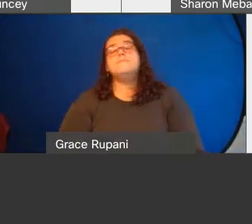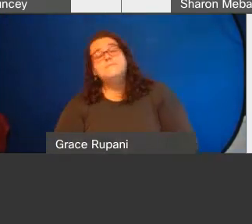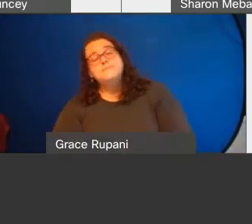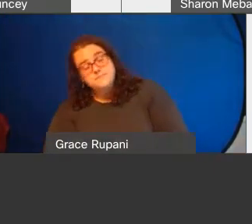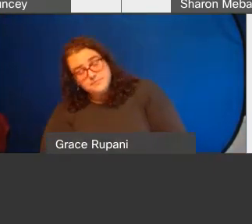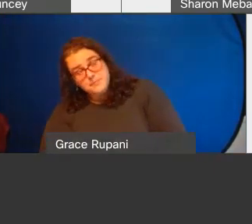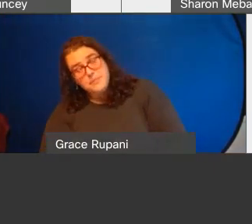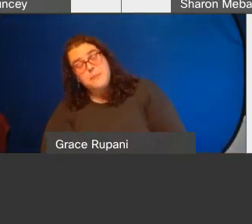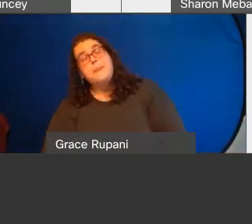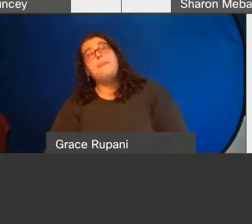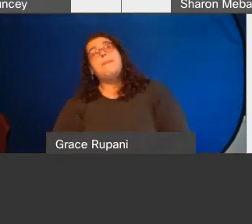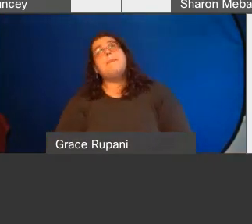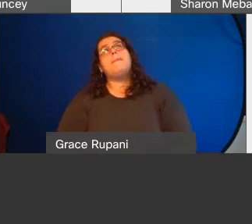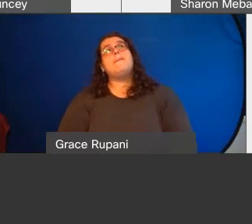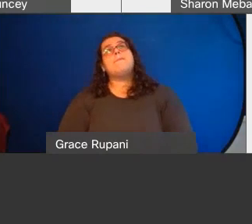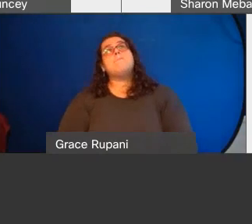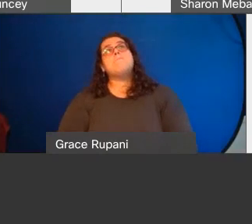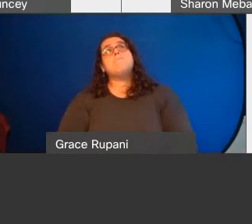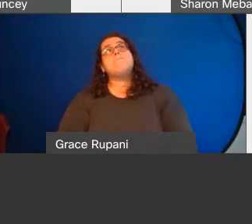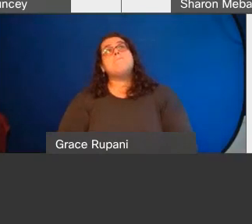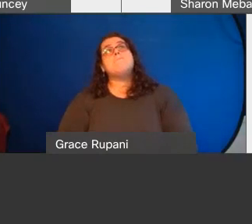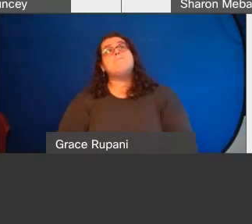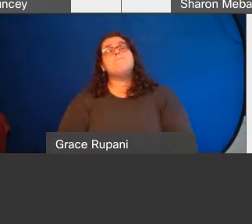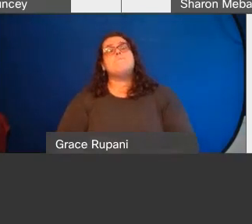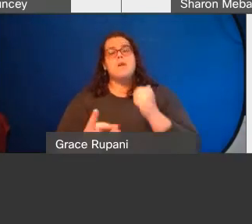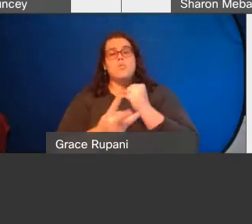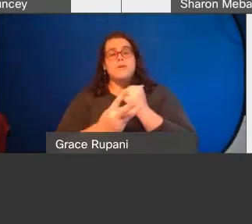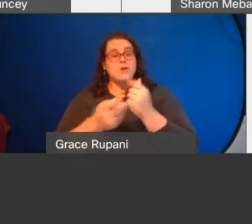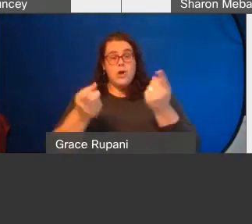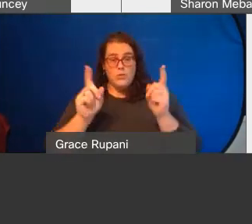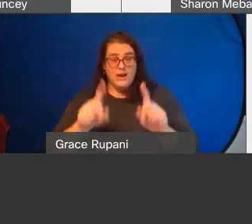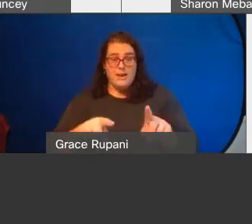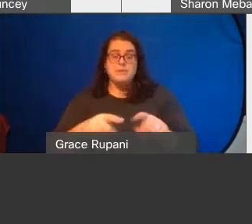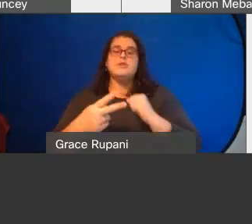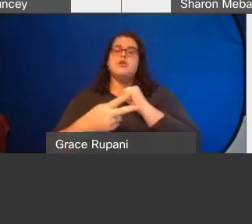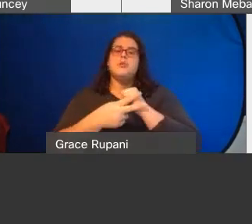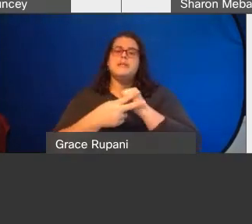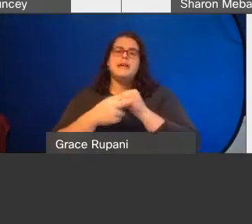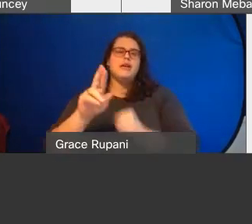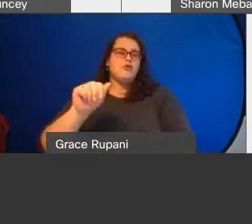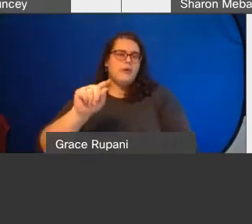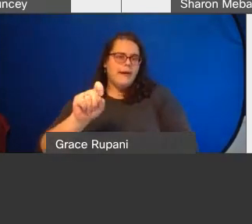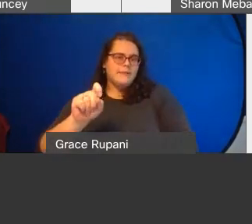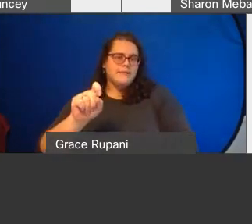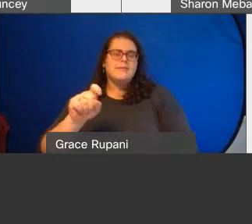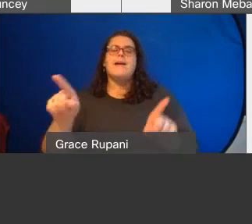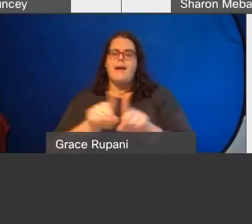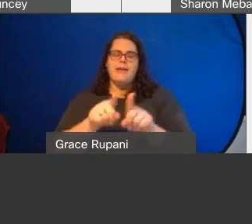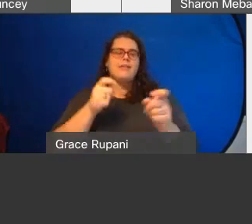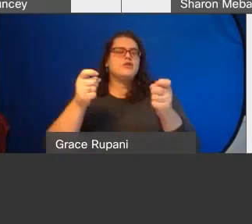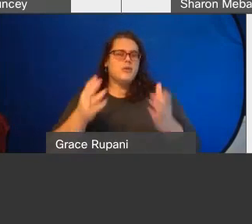is that the ability to bill for the retainer rate ends. And as Director Reese has